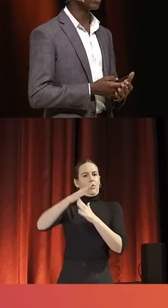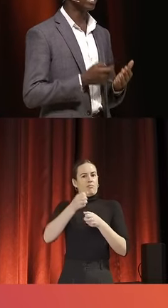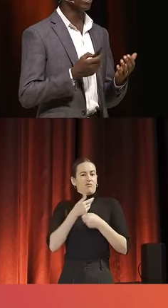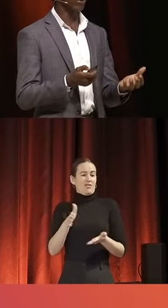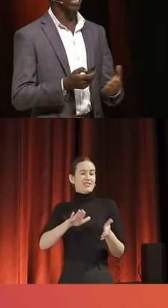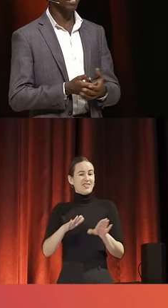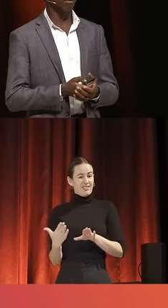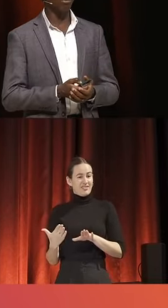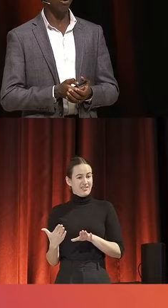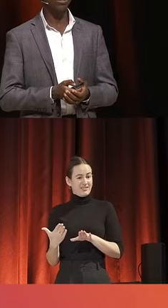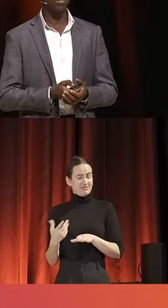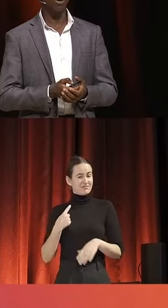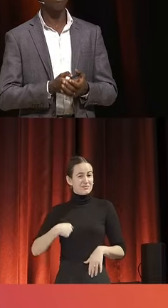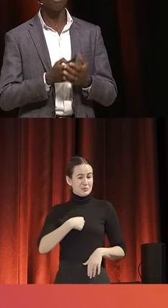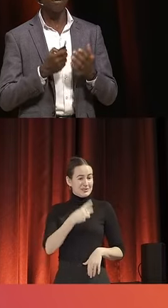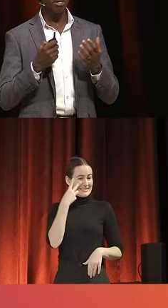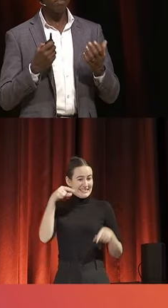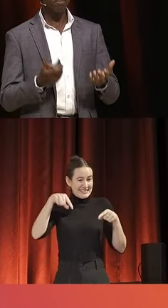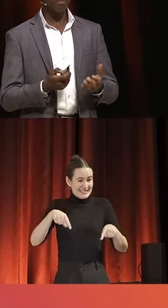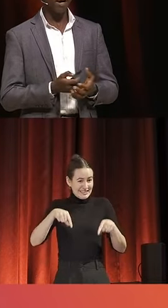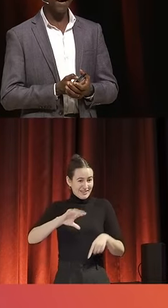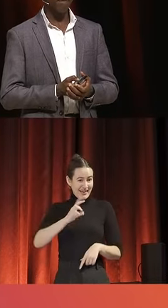and to see great examples of